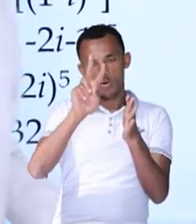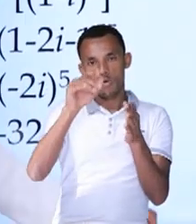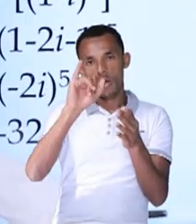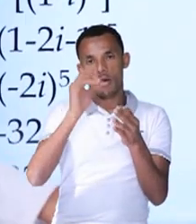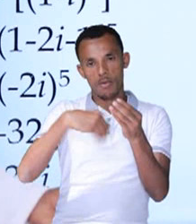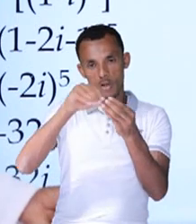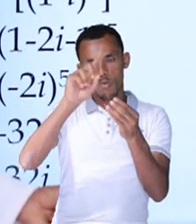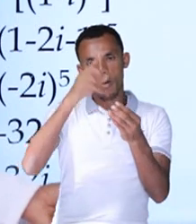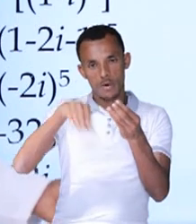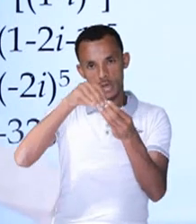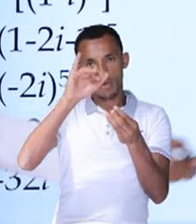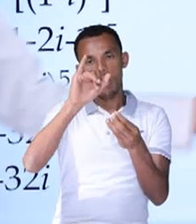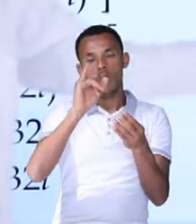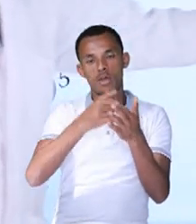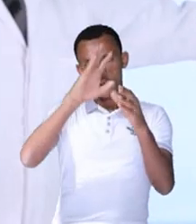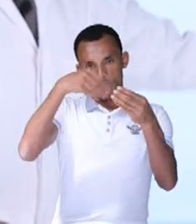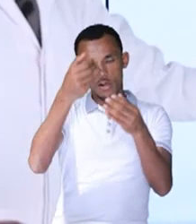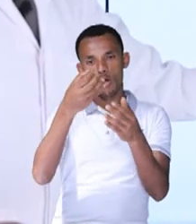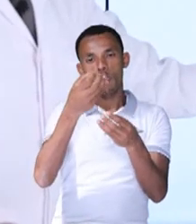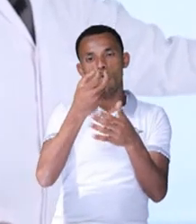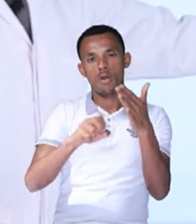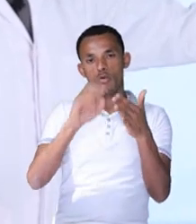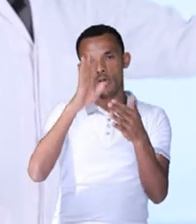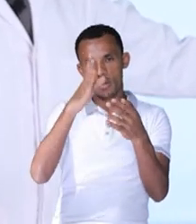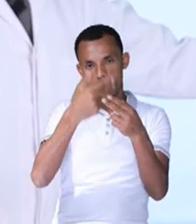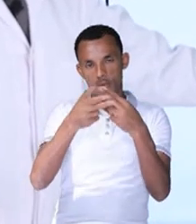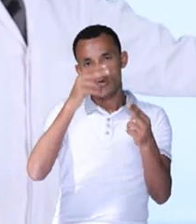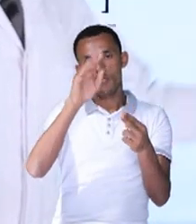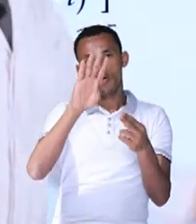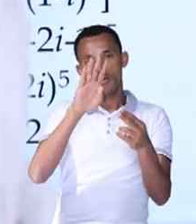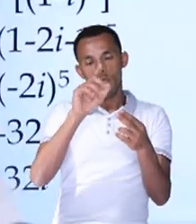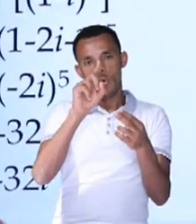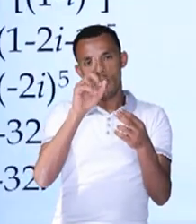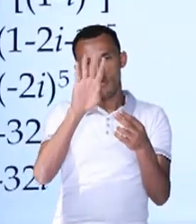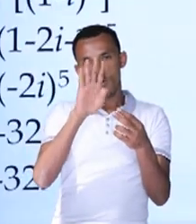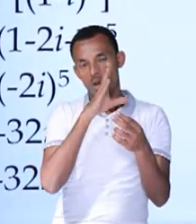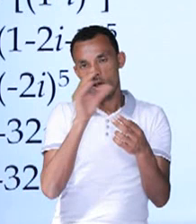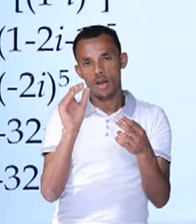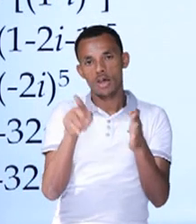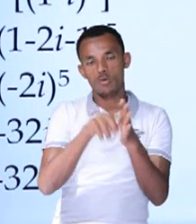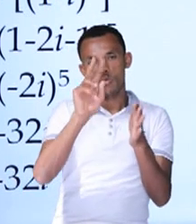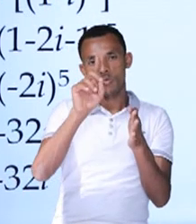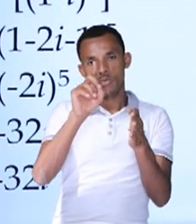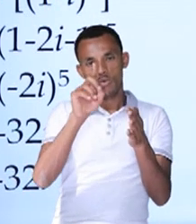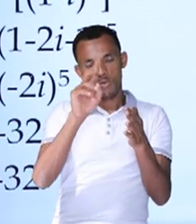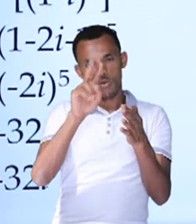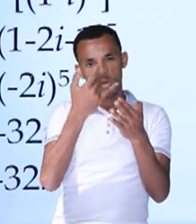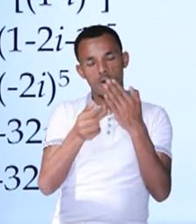times 1 plus I, it gives a product. 4 times 1, 4. 4 times I, -2i times 1,